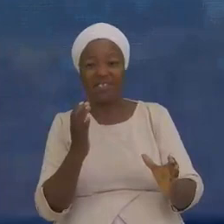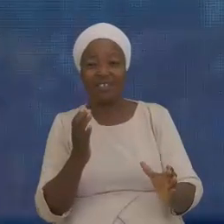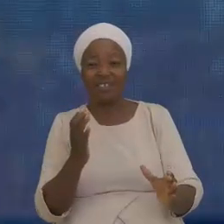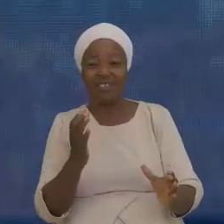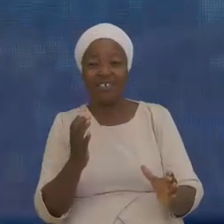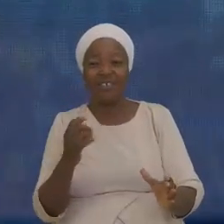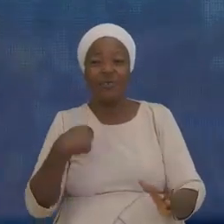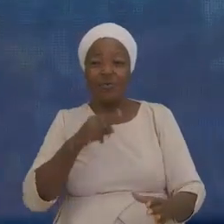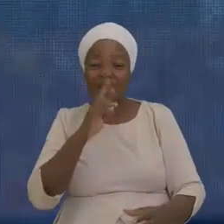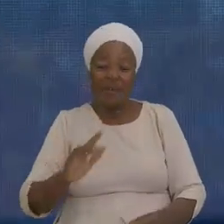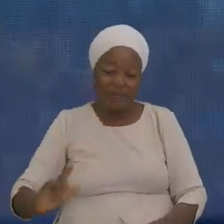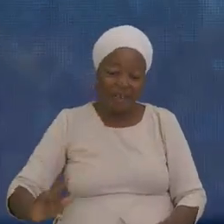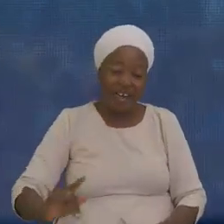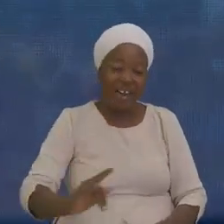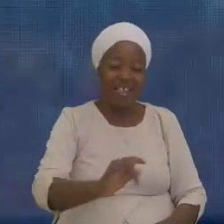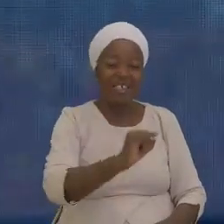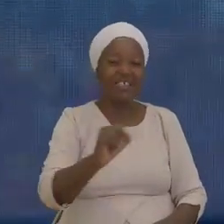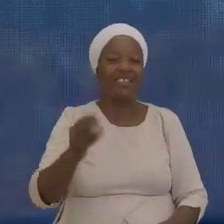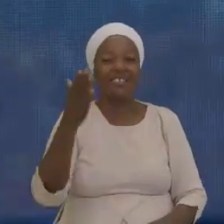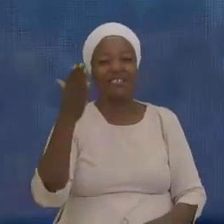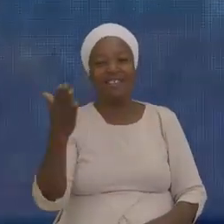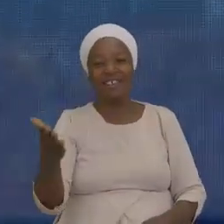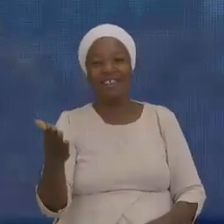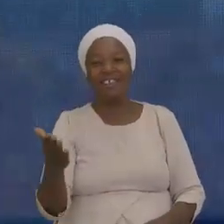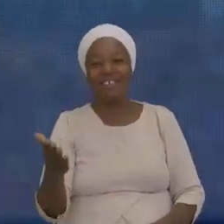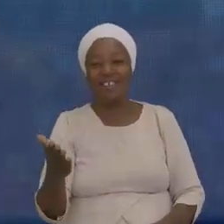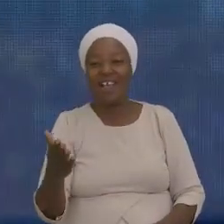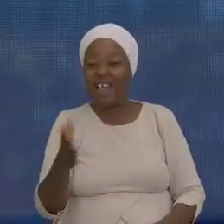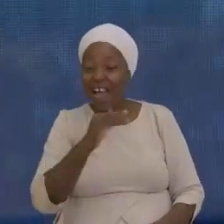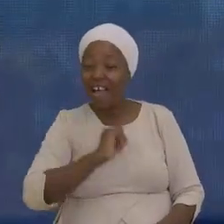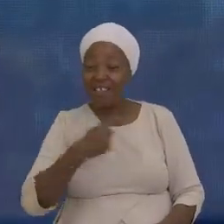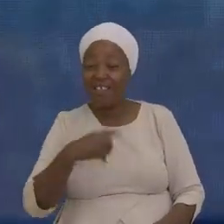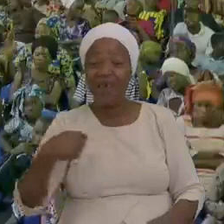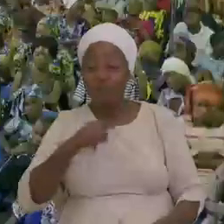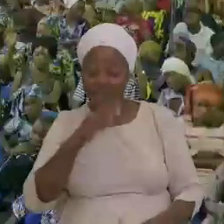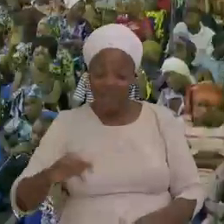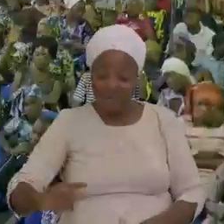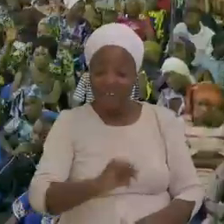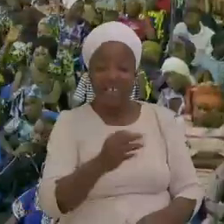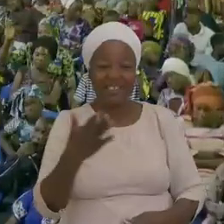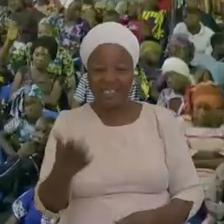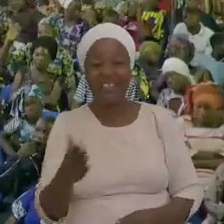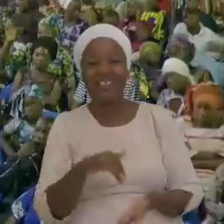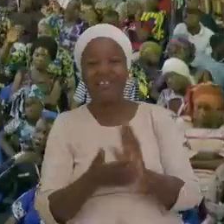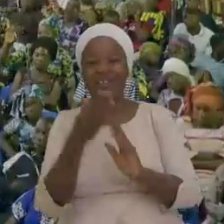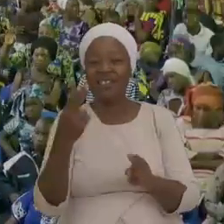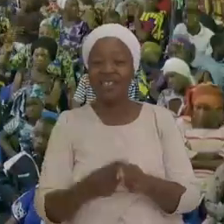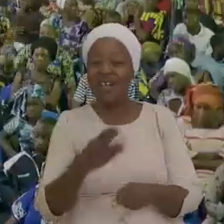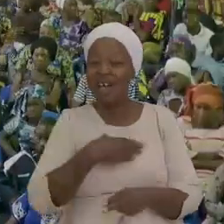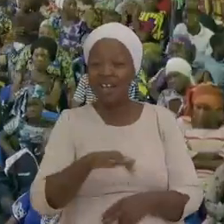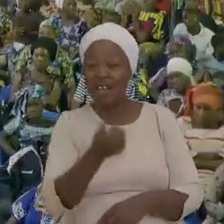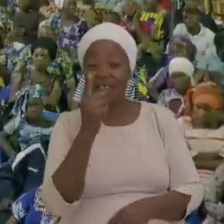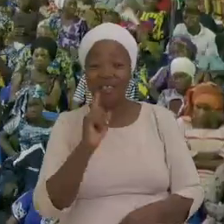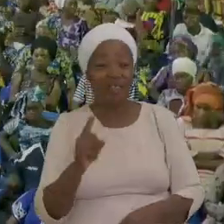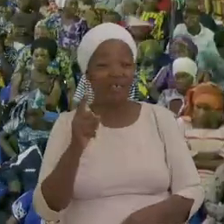We're flying there. I said we're flying there. And whosoever